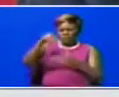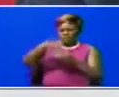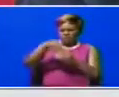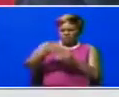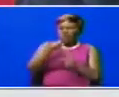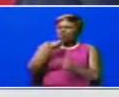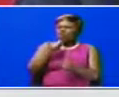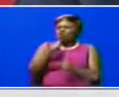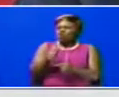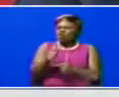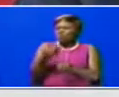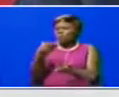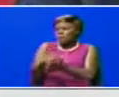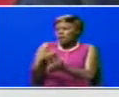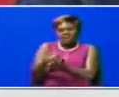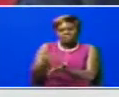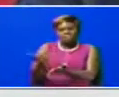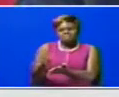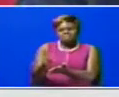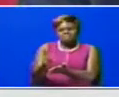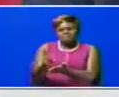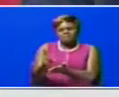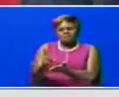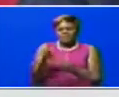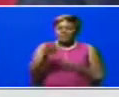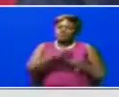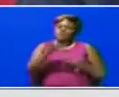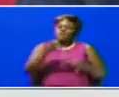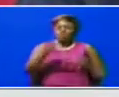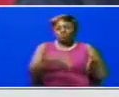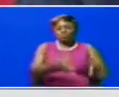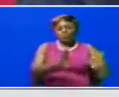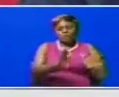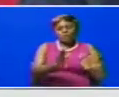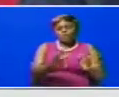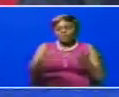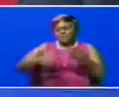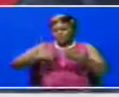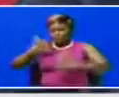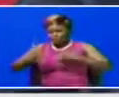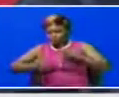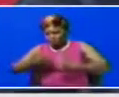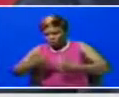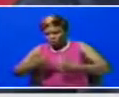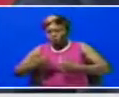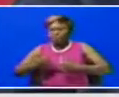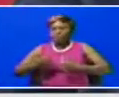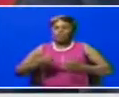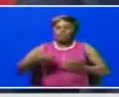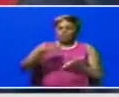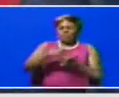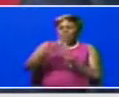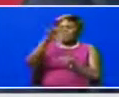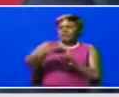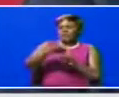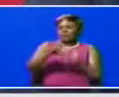not just in terms of money. They invest in election spiritually, they invest in election emotionally, they invest in election because